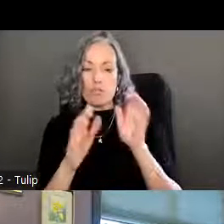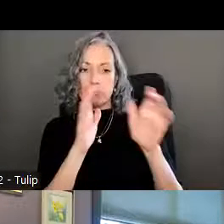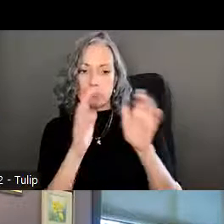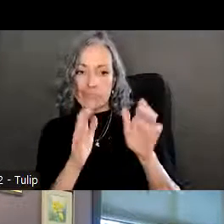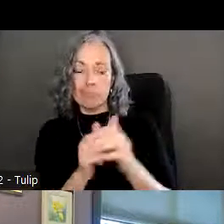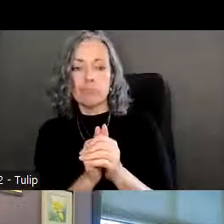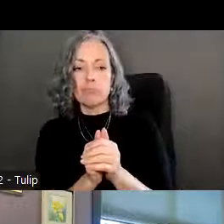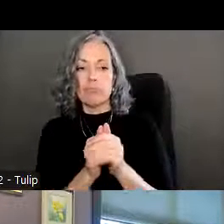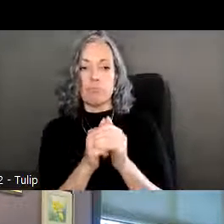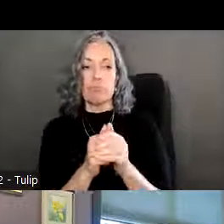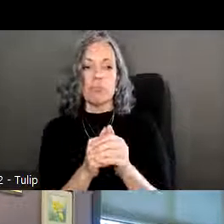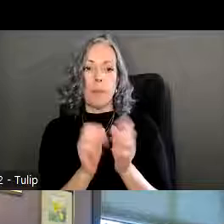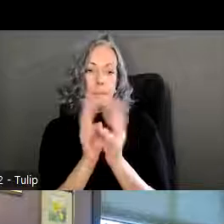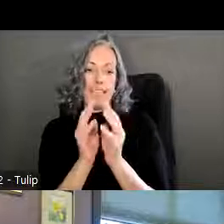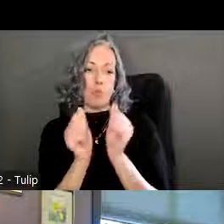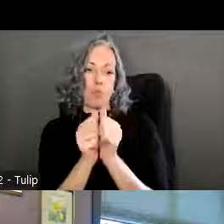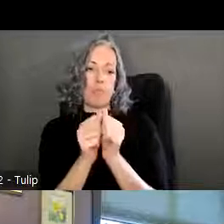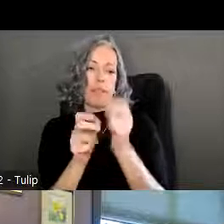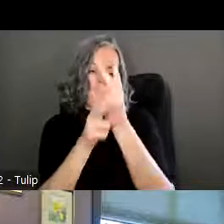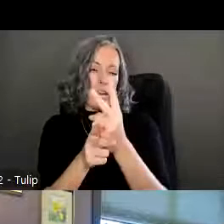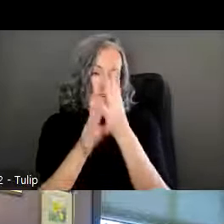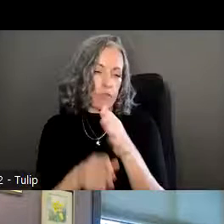consultations, as I said, with our caregivers.